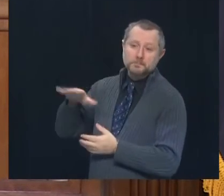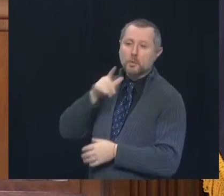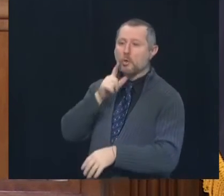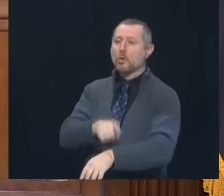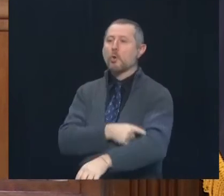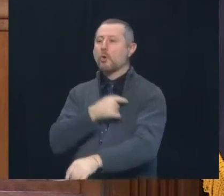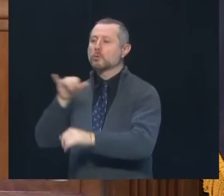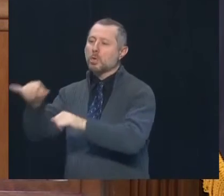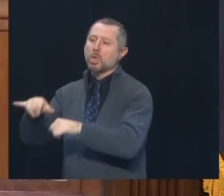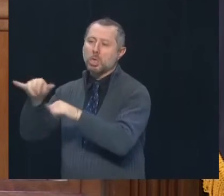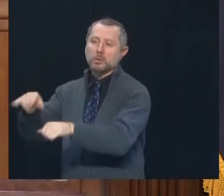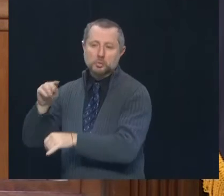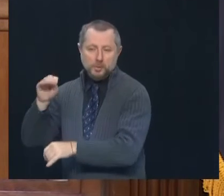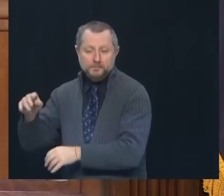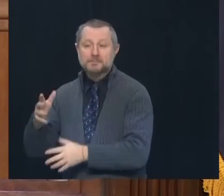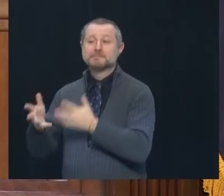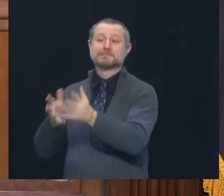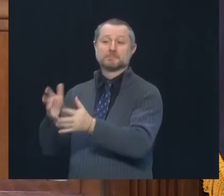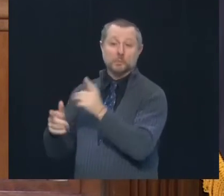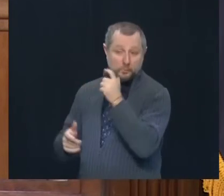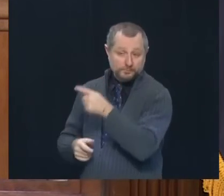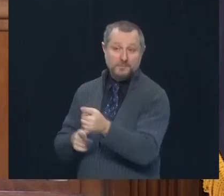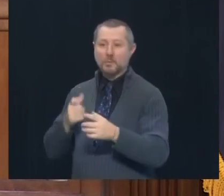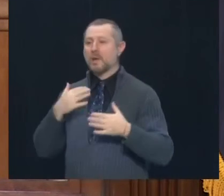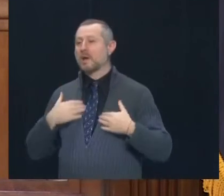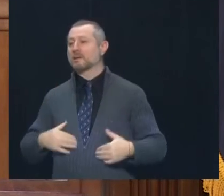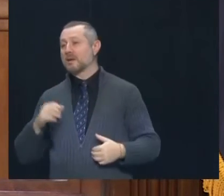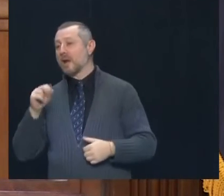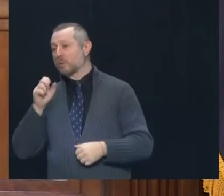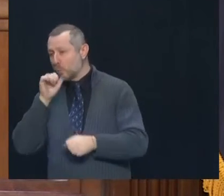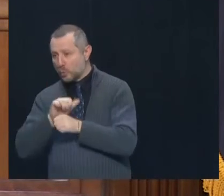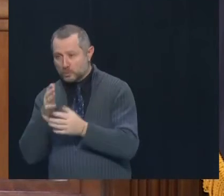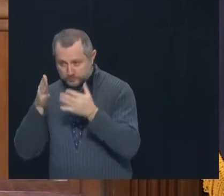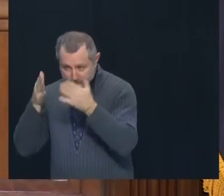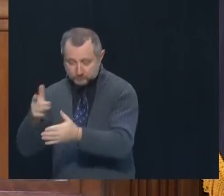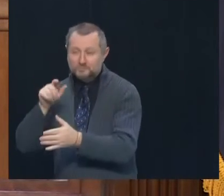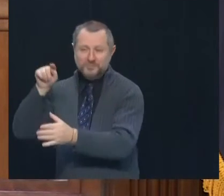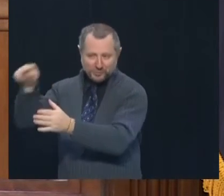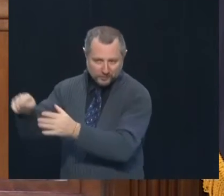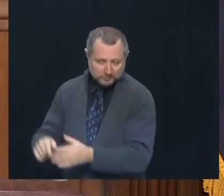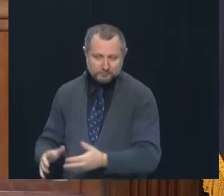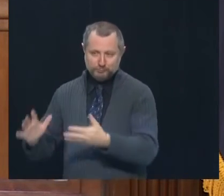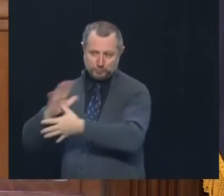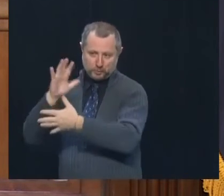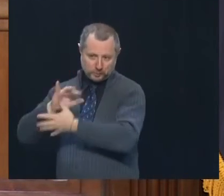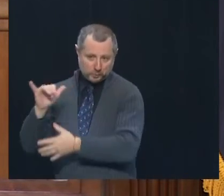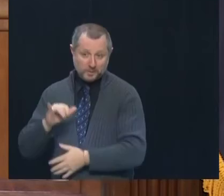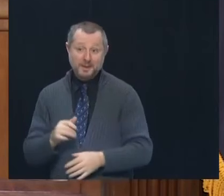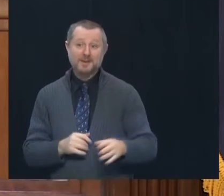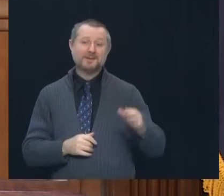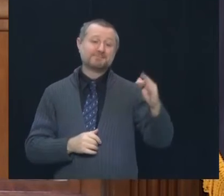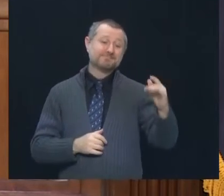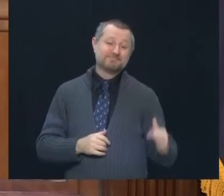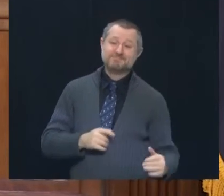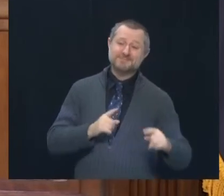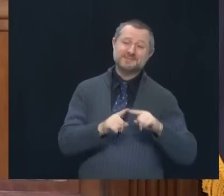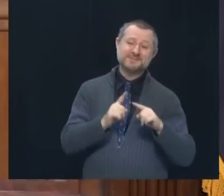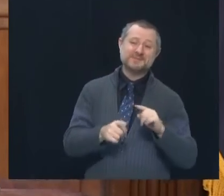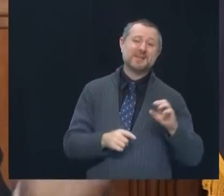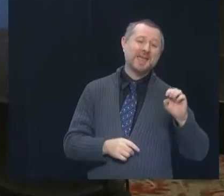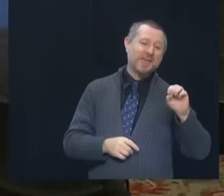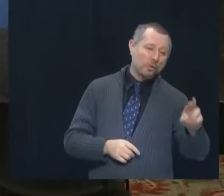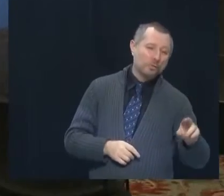workers within that 600 prioritized by exposure to COVID. Is that right? That's